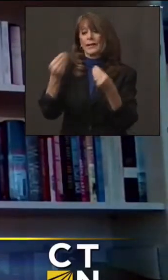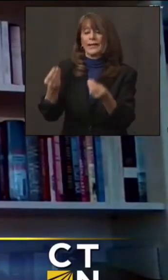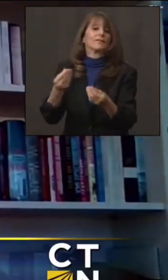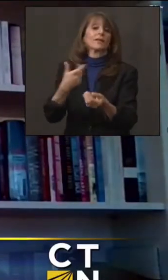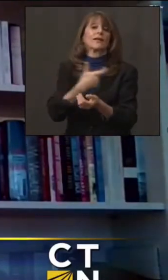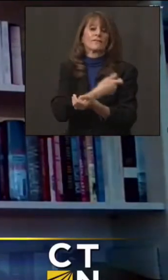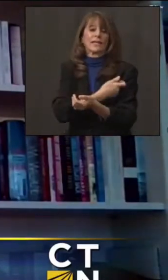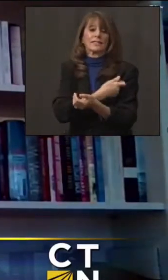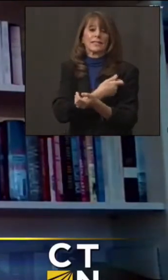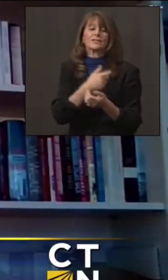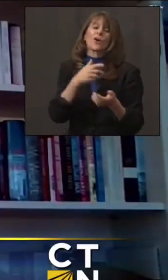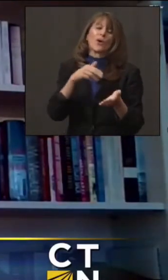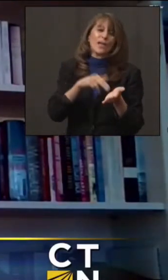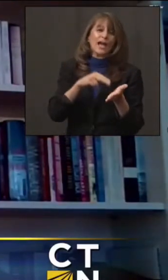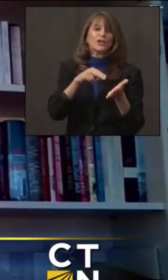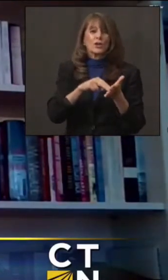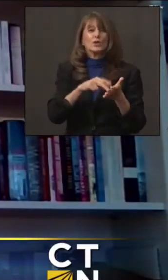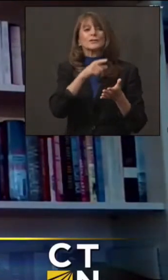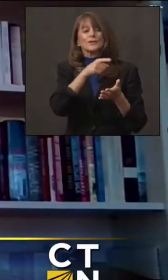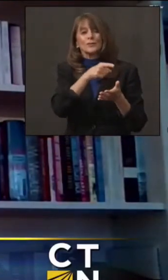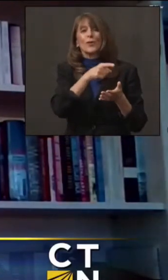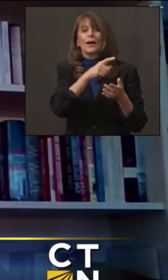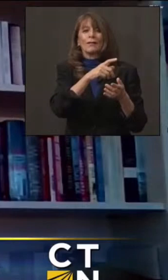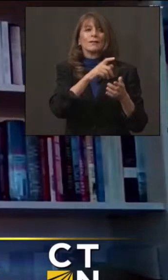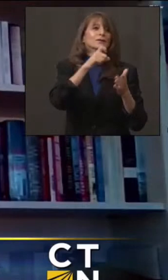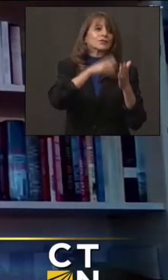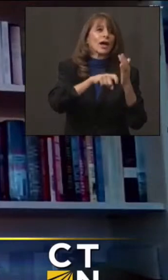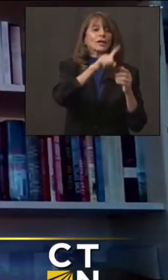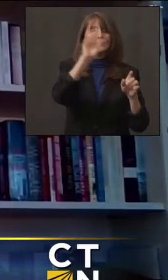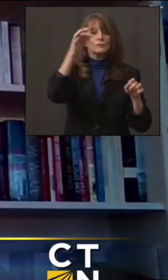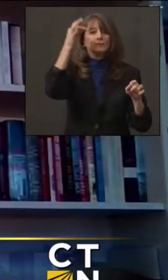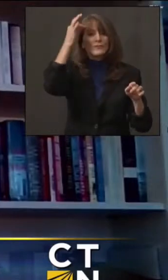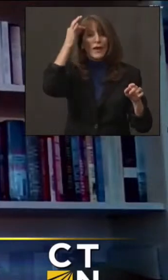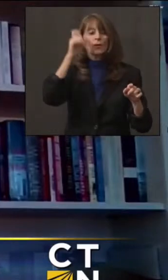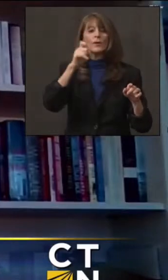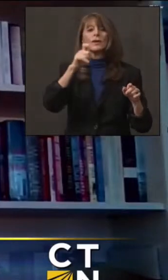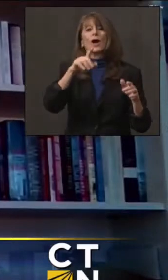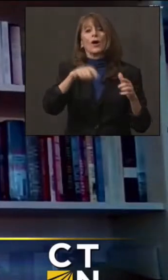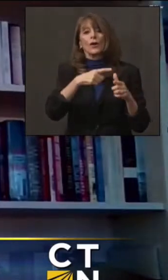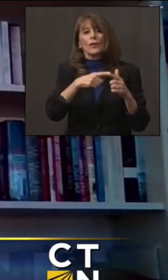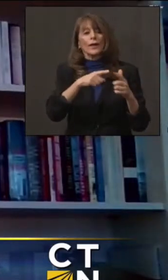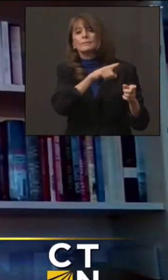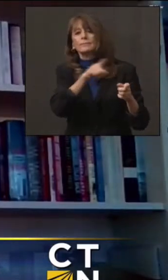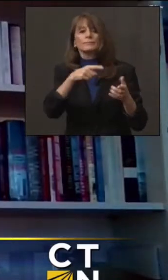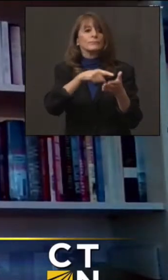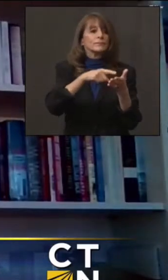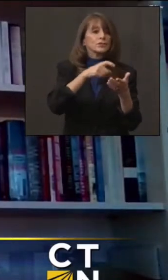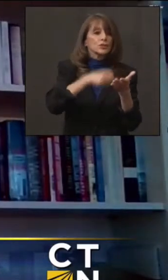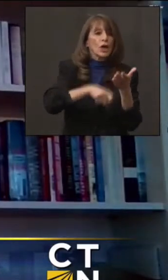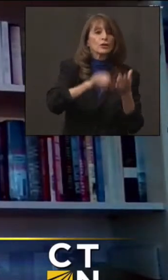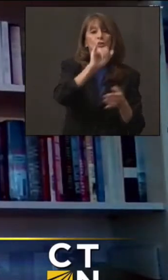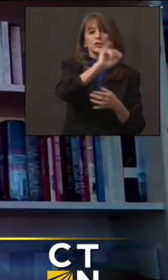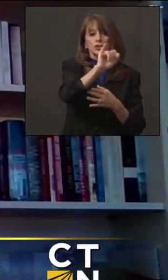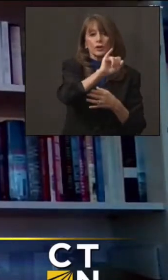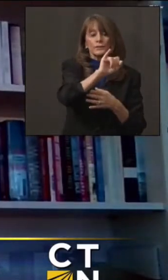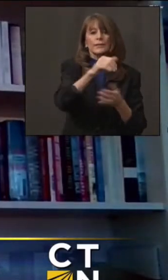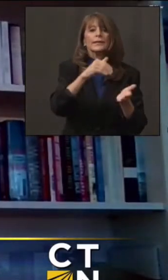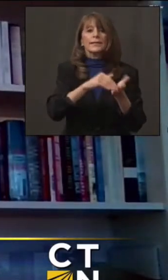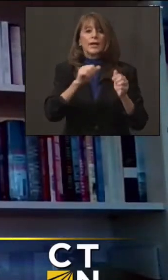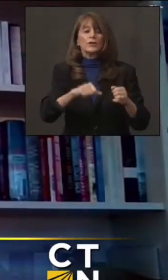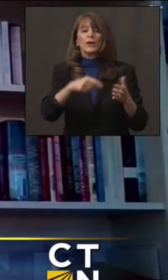costs. So right now, if you go to the doctor and get a shot, the doctor is able to bill both